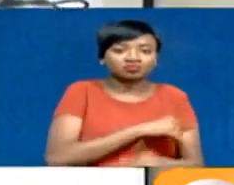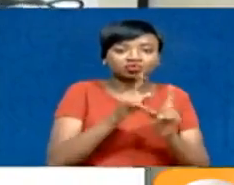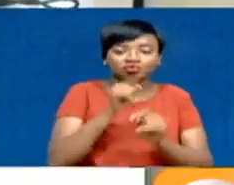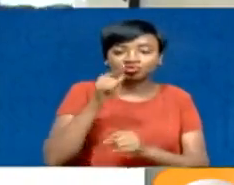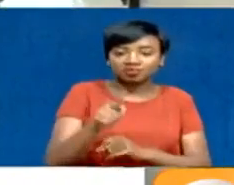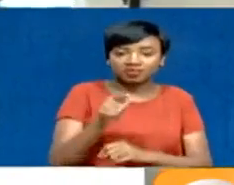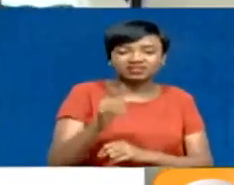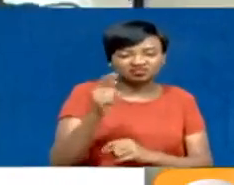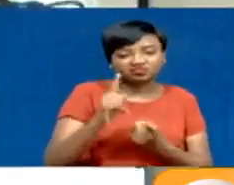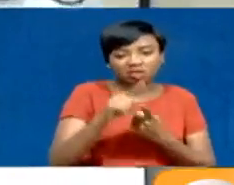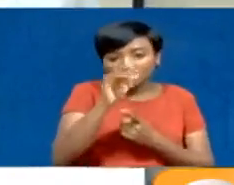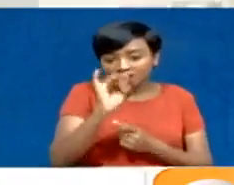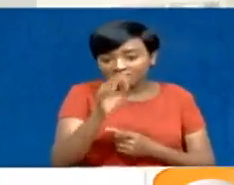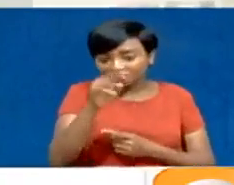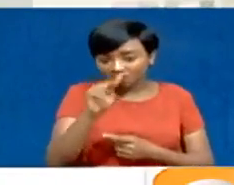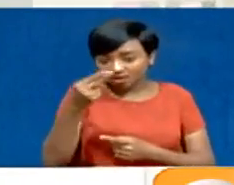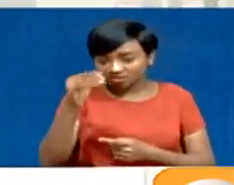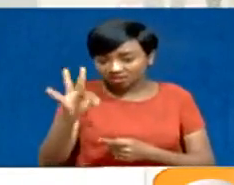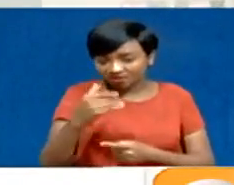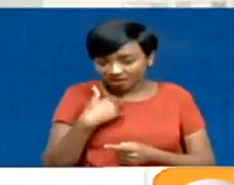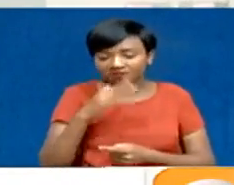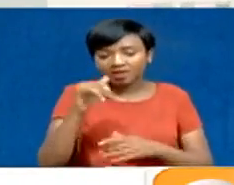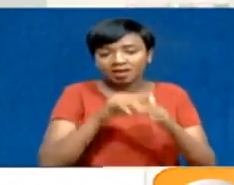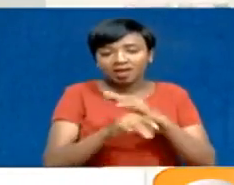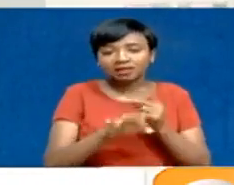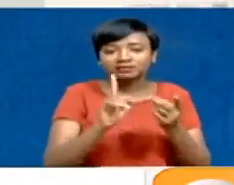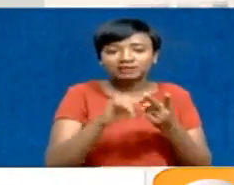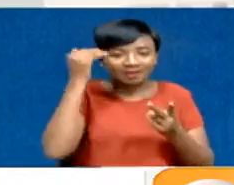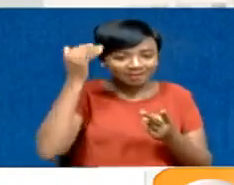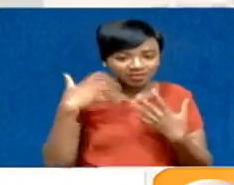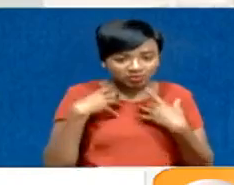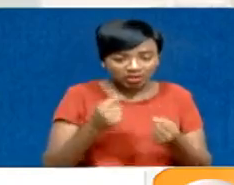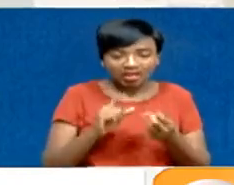is NHIF accredited and will offer services such as mental health treatment,